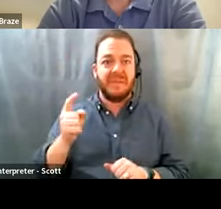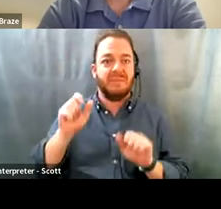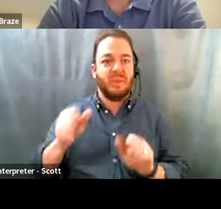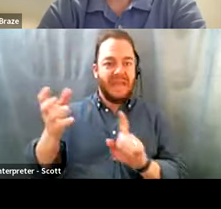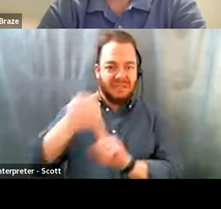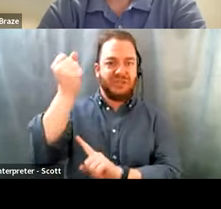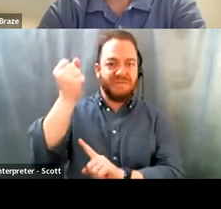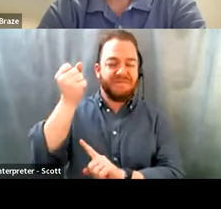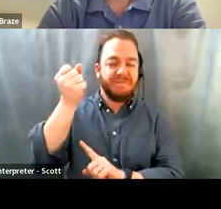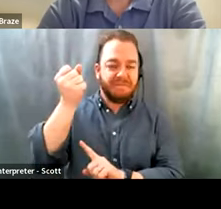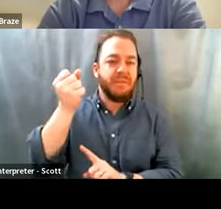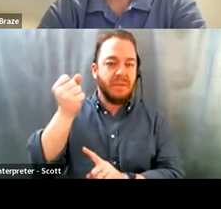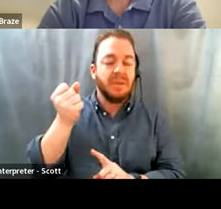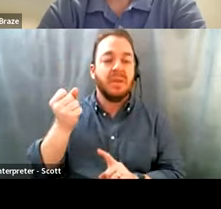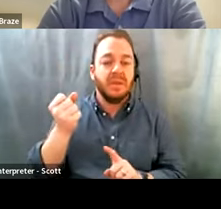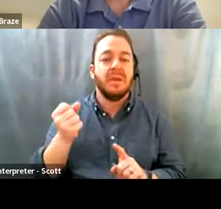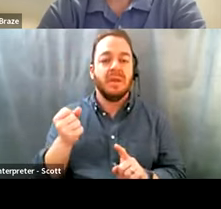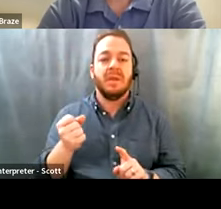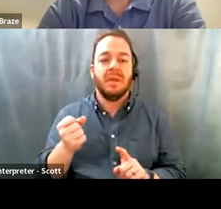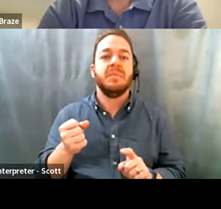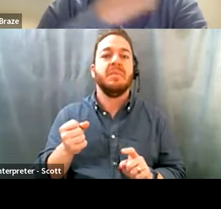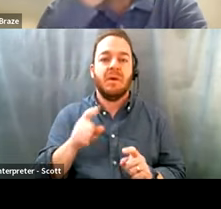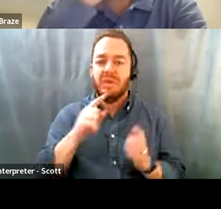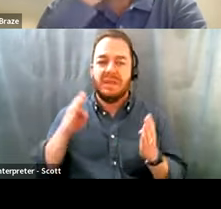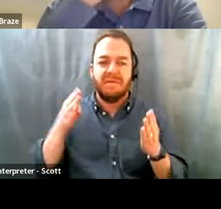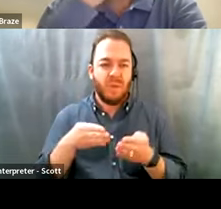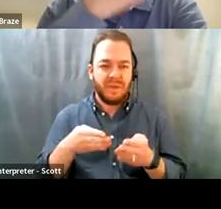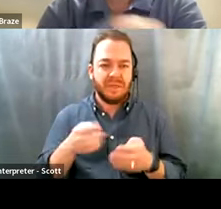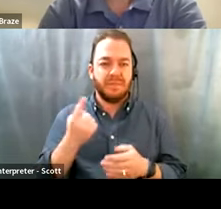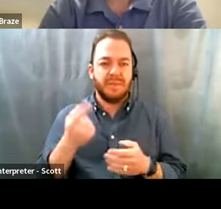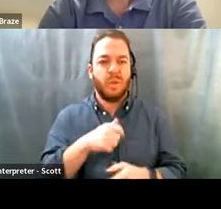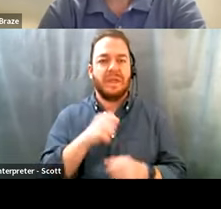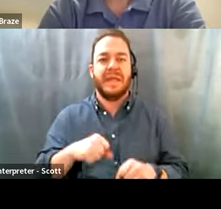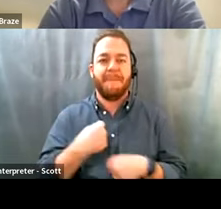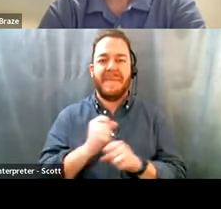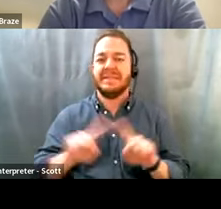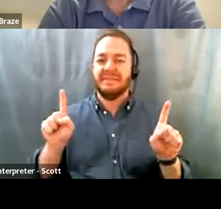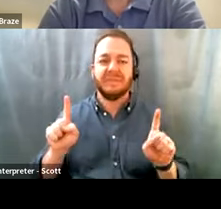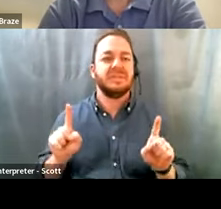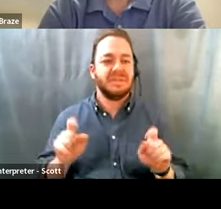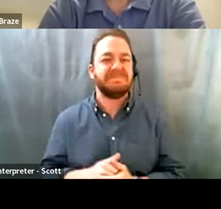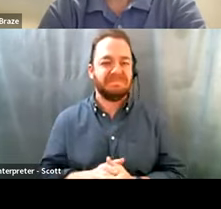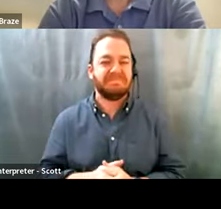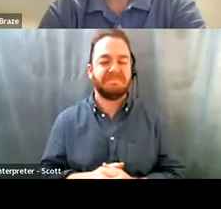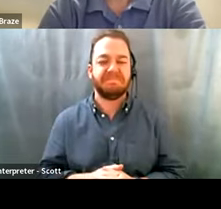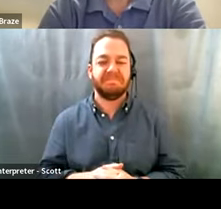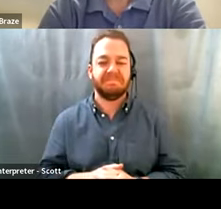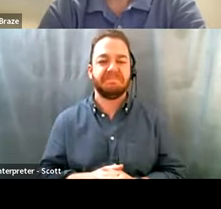okay, number one, but that's distilled down to something that we can really make a difference on.